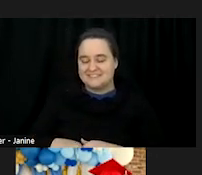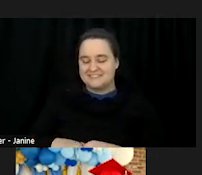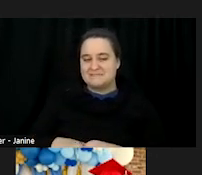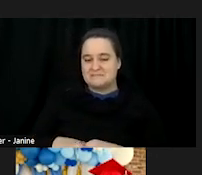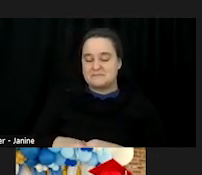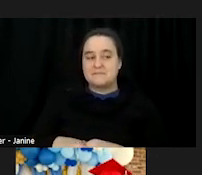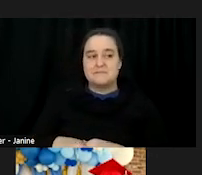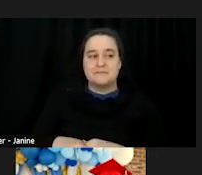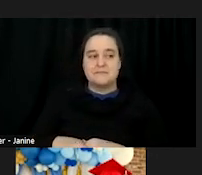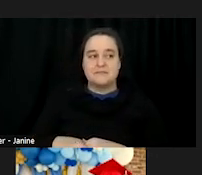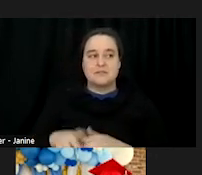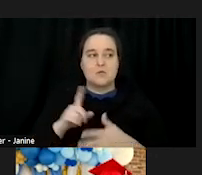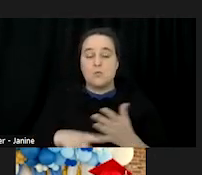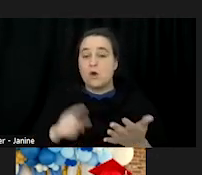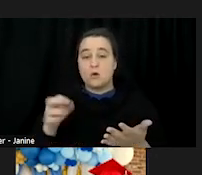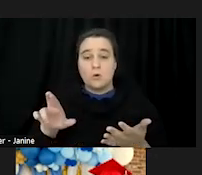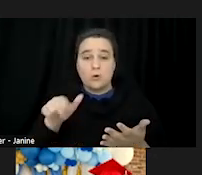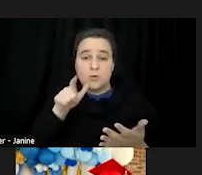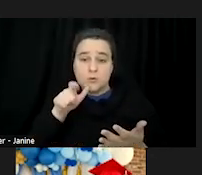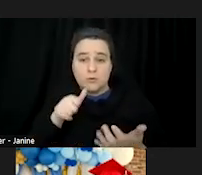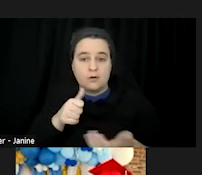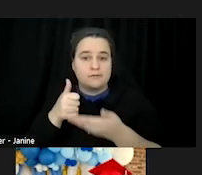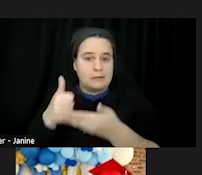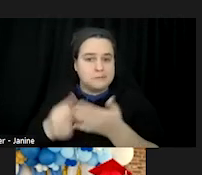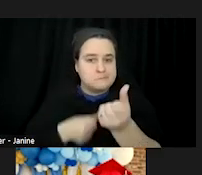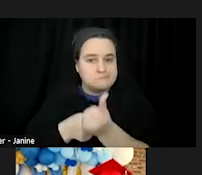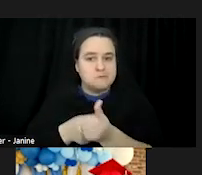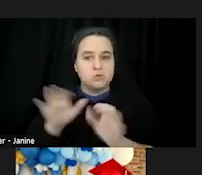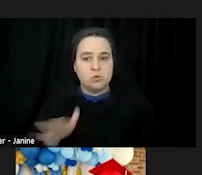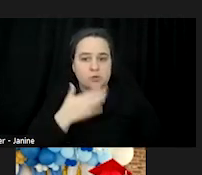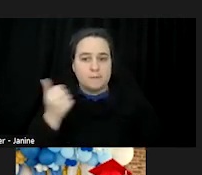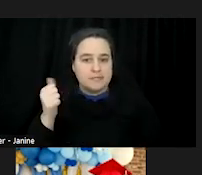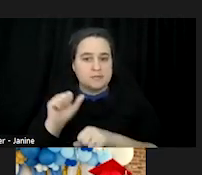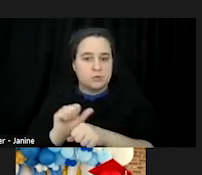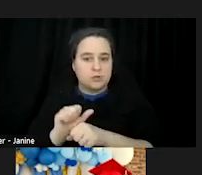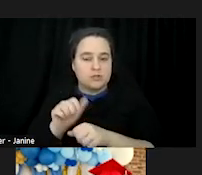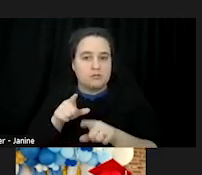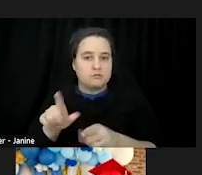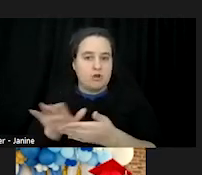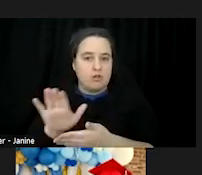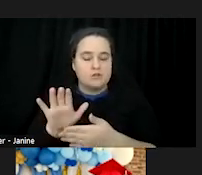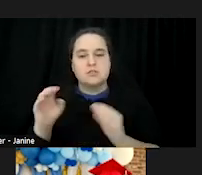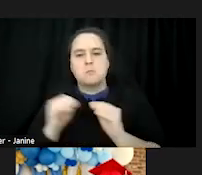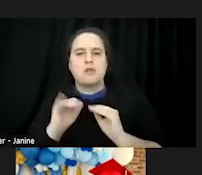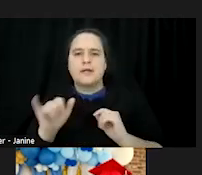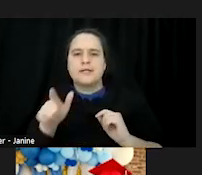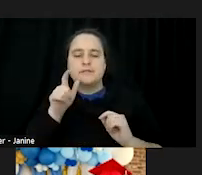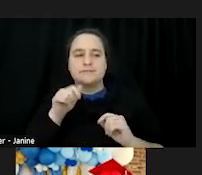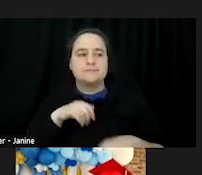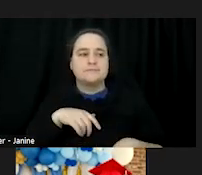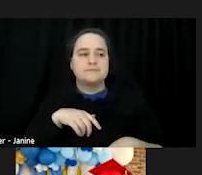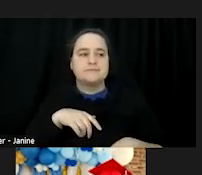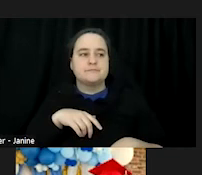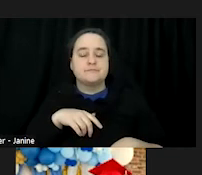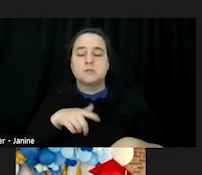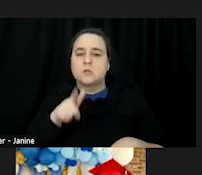What or who helps you do your best at college? So this is more about who's really, do you feel like